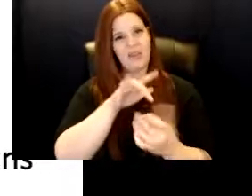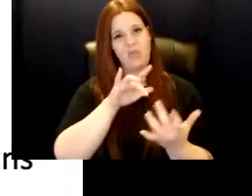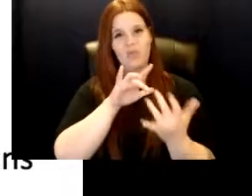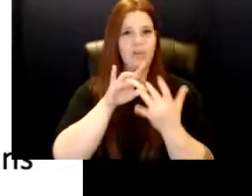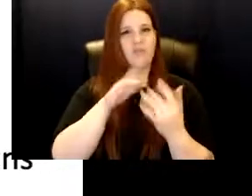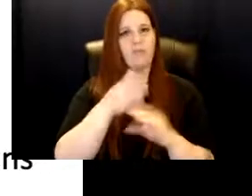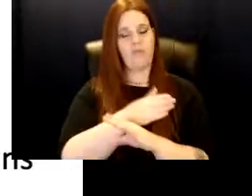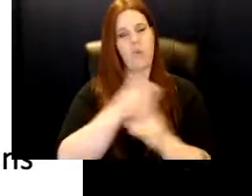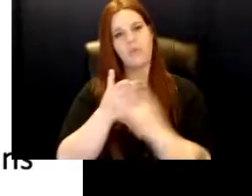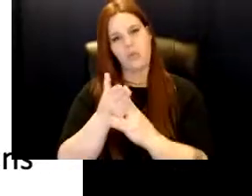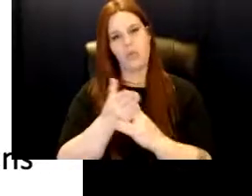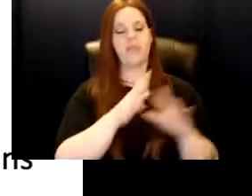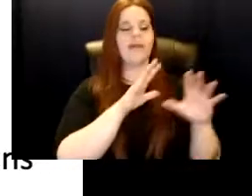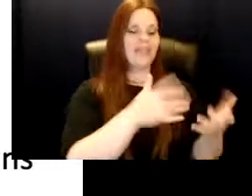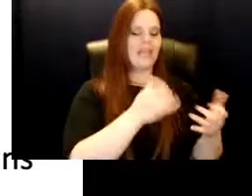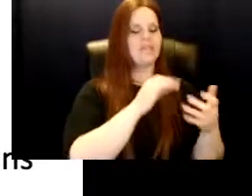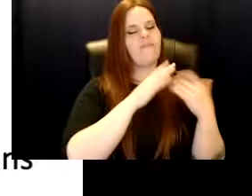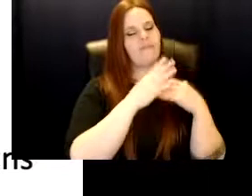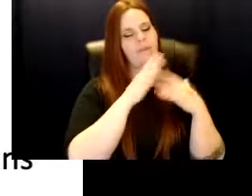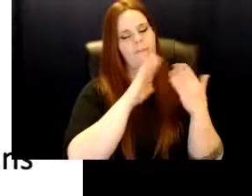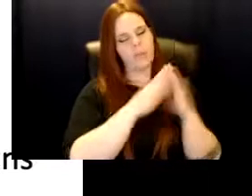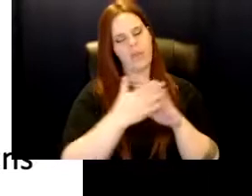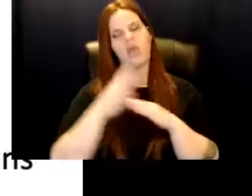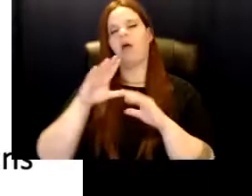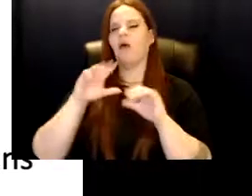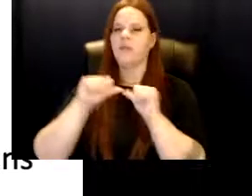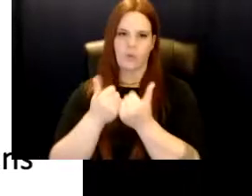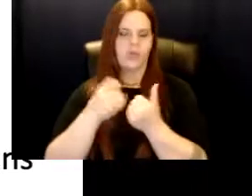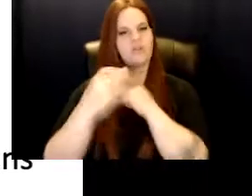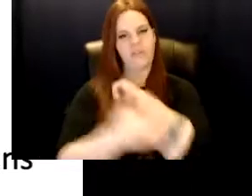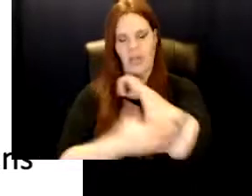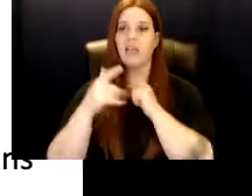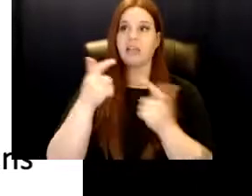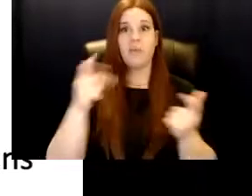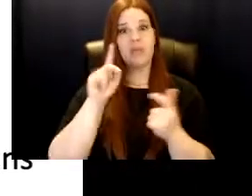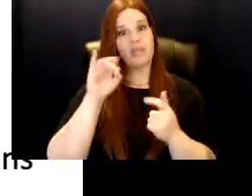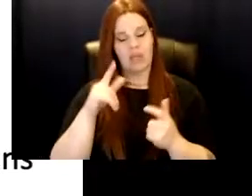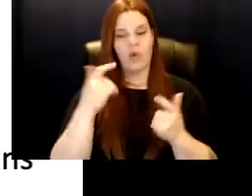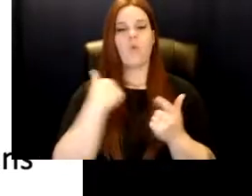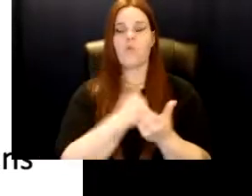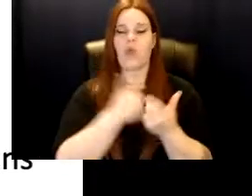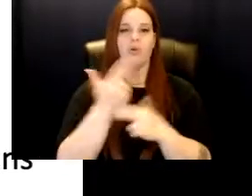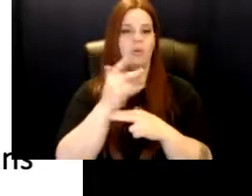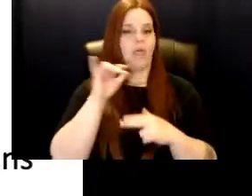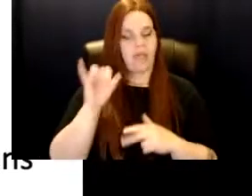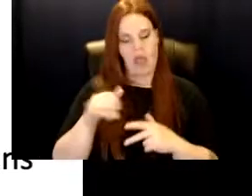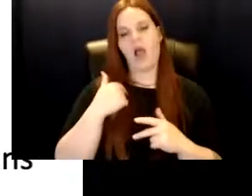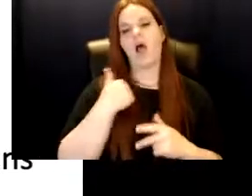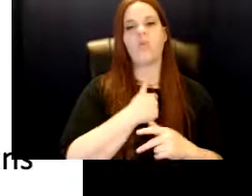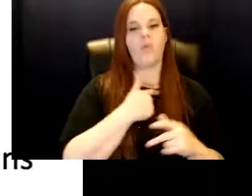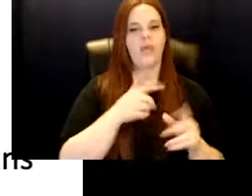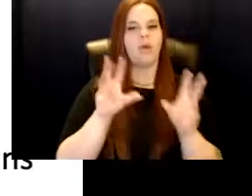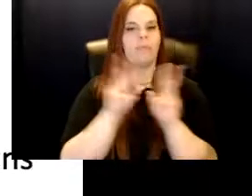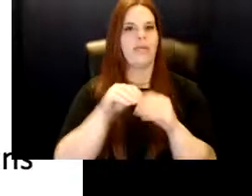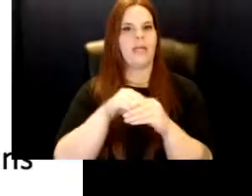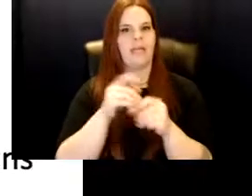of municipalities and county association. That's a big deal. And we're using that. We've already met in the annual conference with